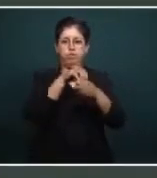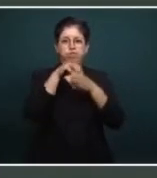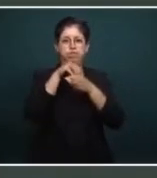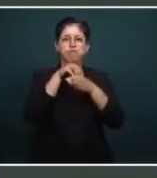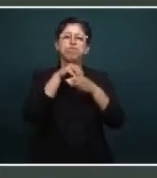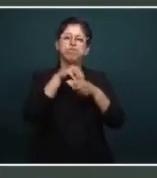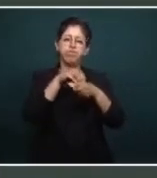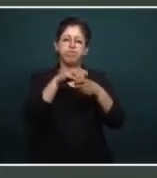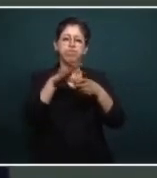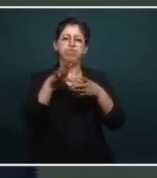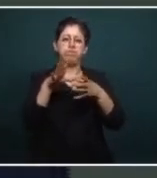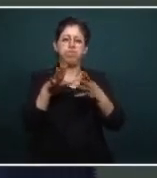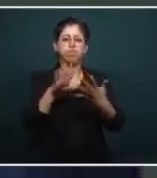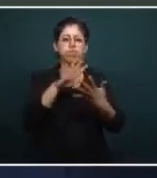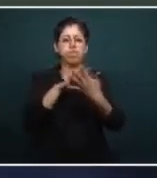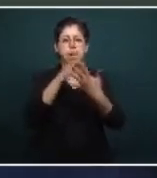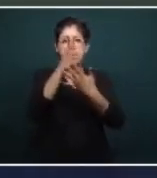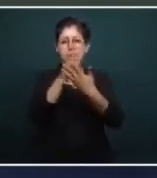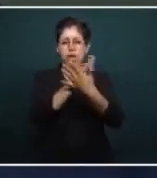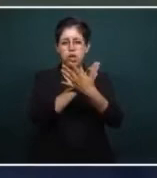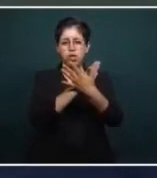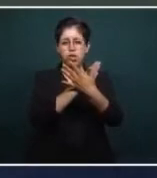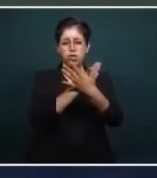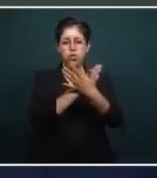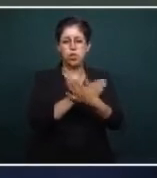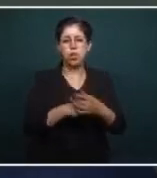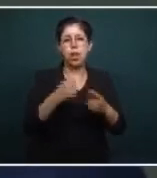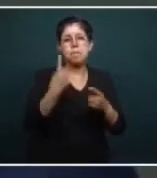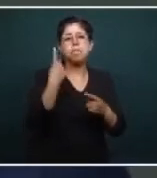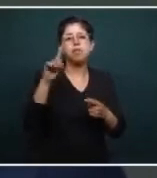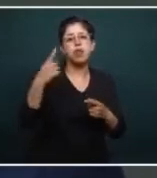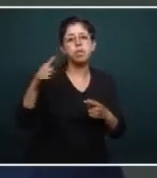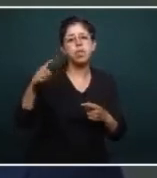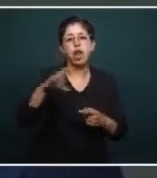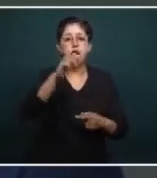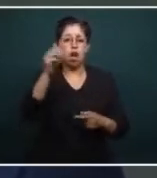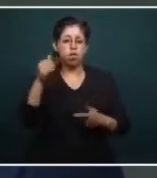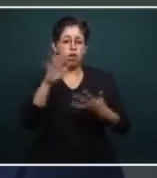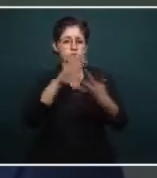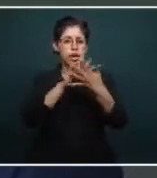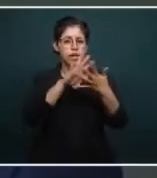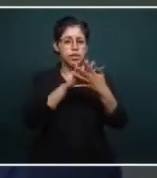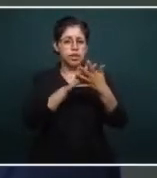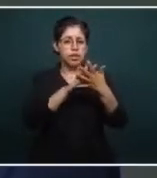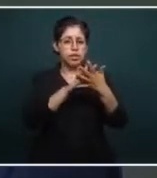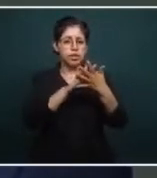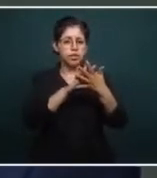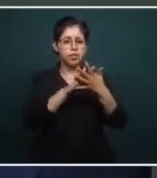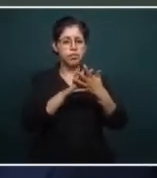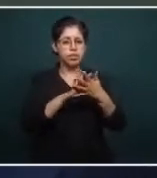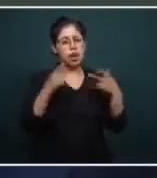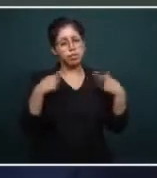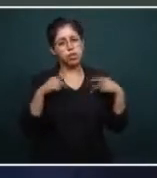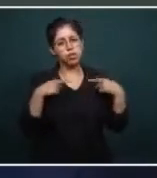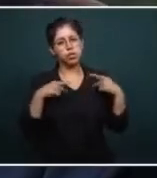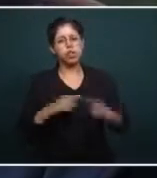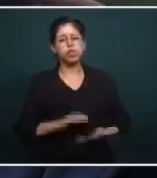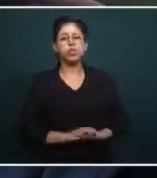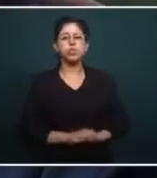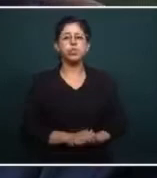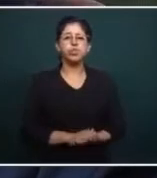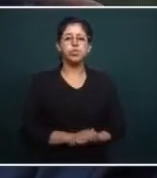en federal prisons cárceles and y jails reclusorios del Estado de México. from the state of Y Mexico. también And